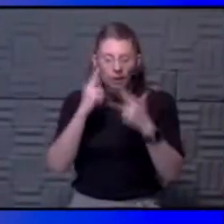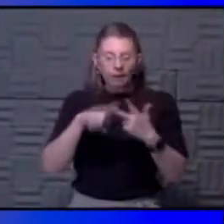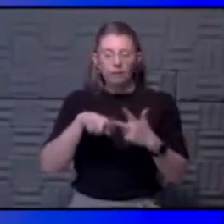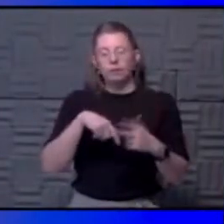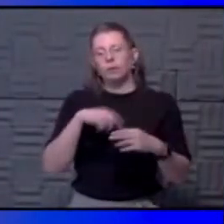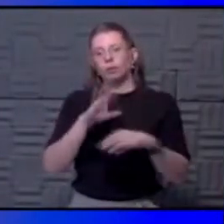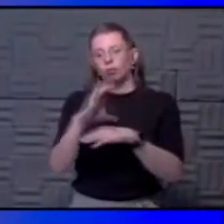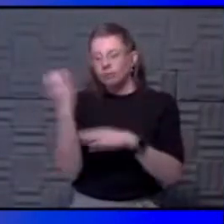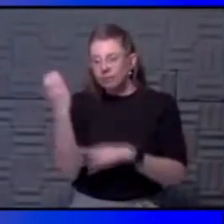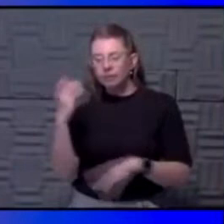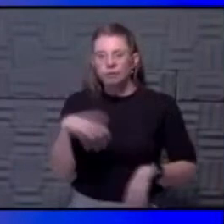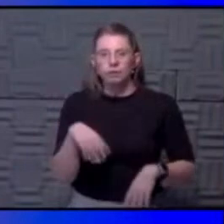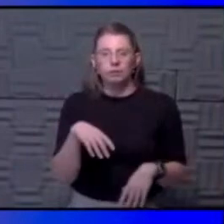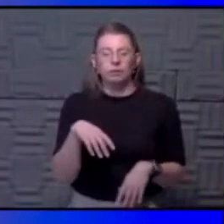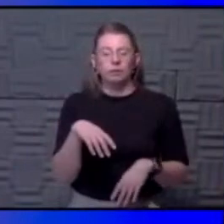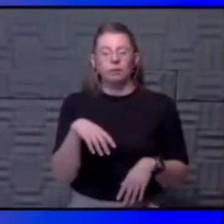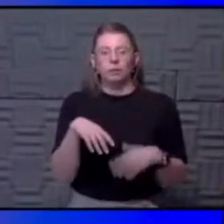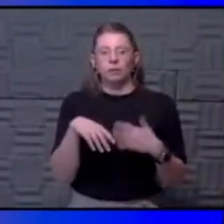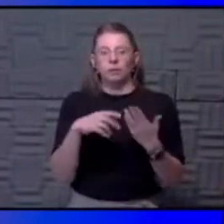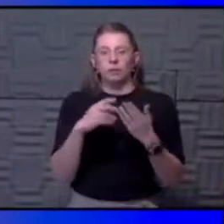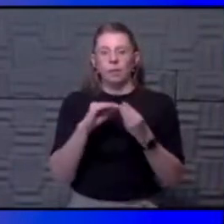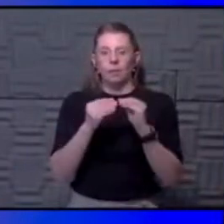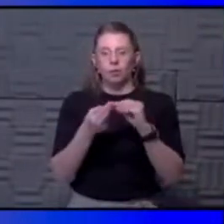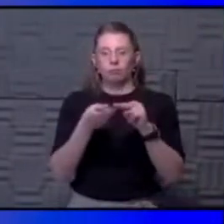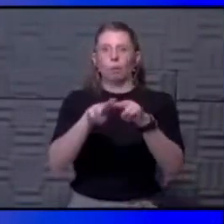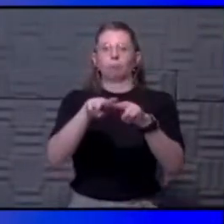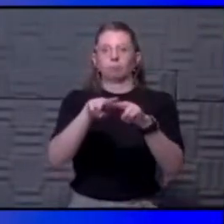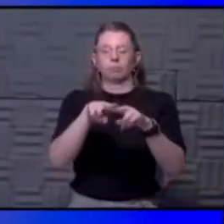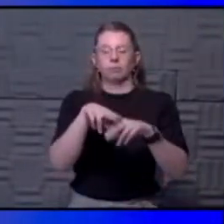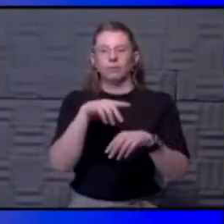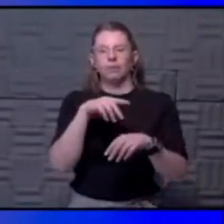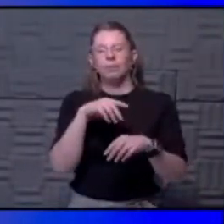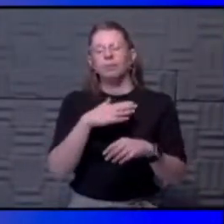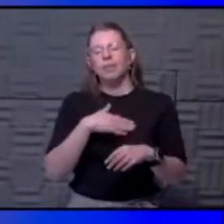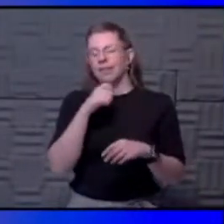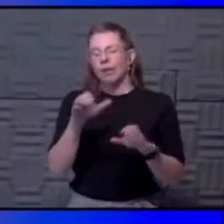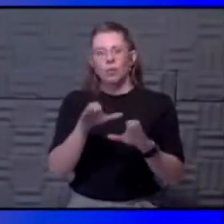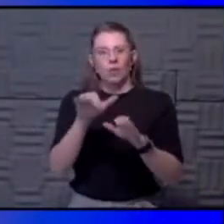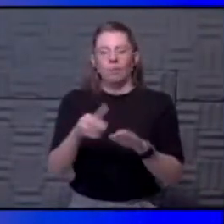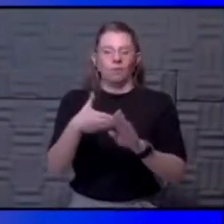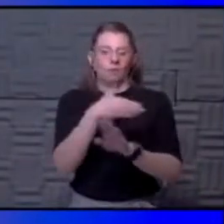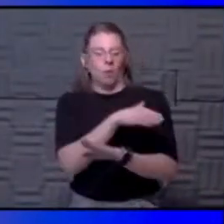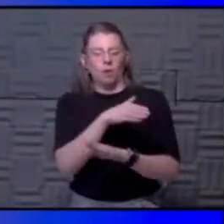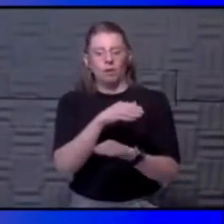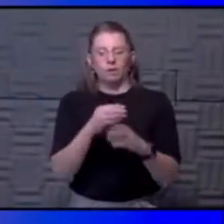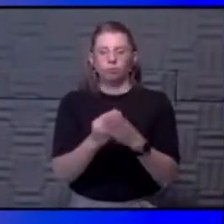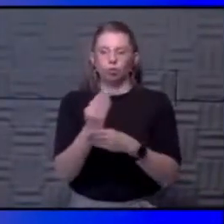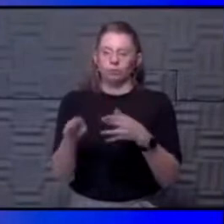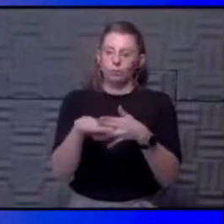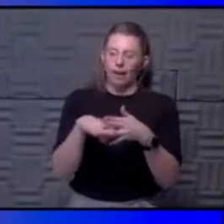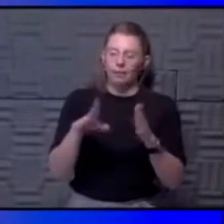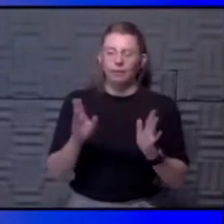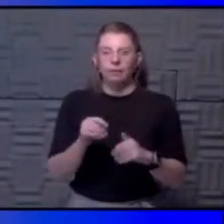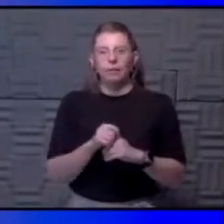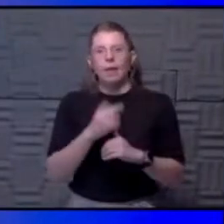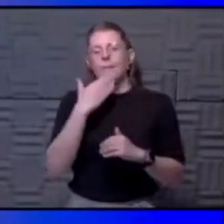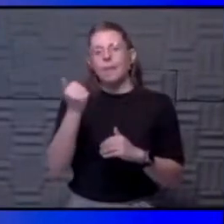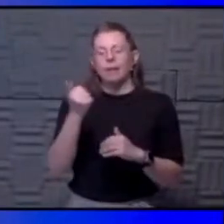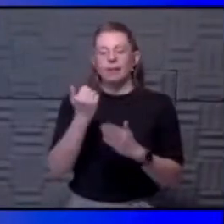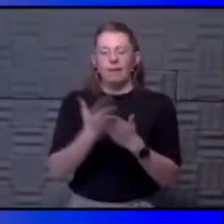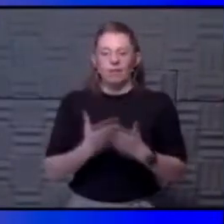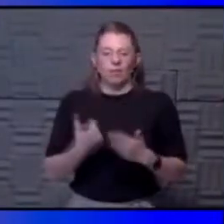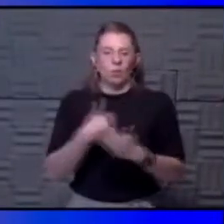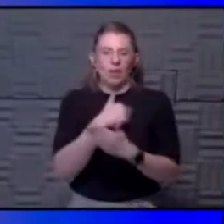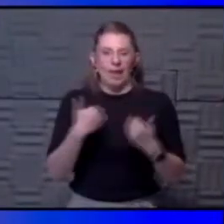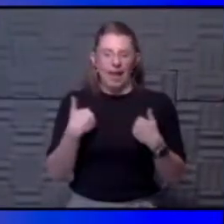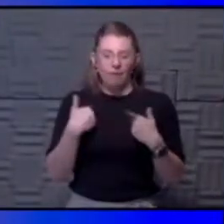so, and let's not do that right before spring break, which I think is understandable. It's the best evidence that we have, but it is a little bit hard